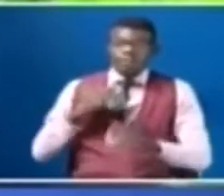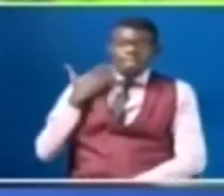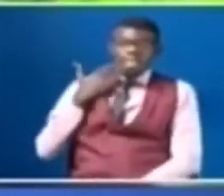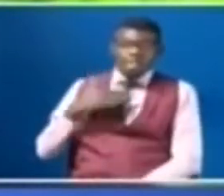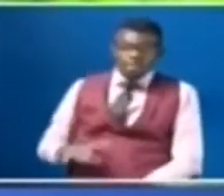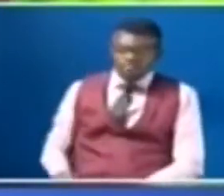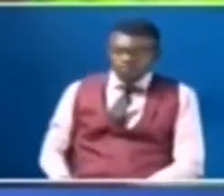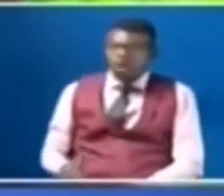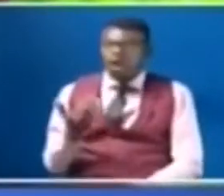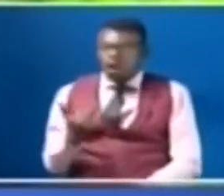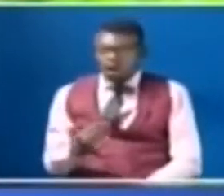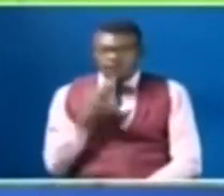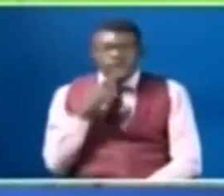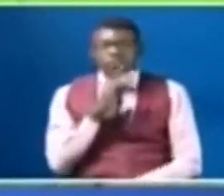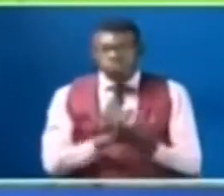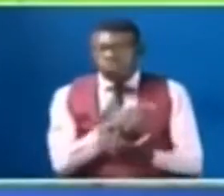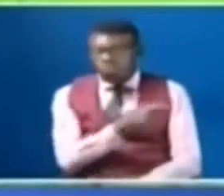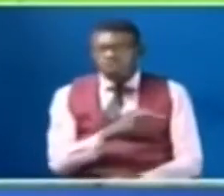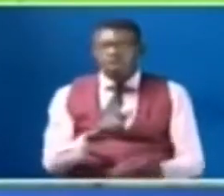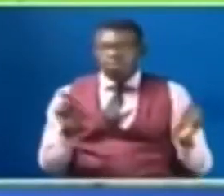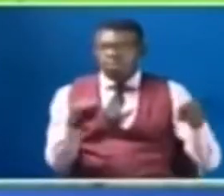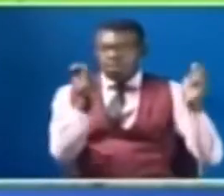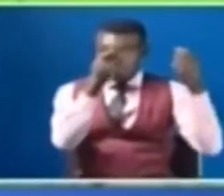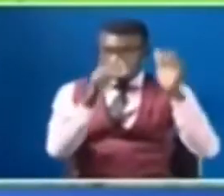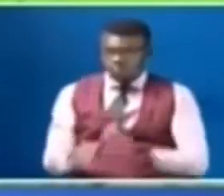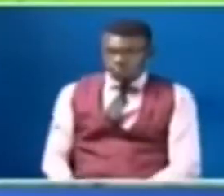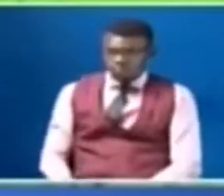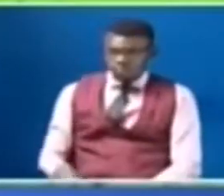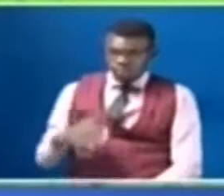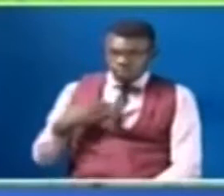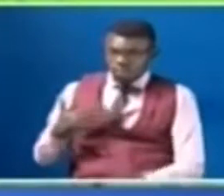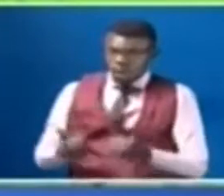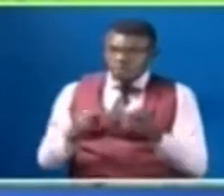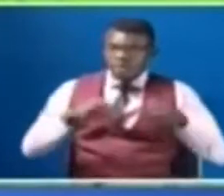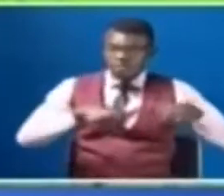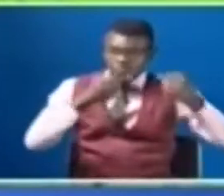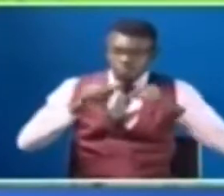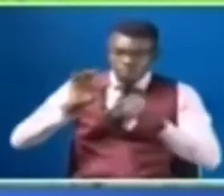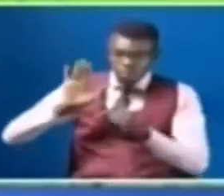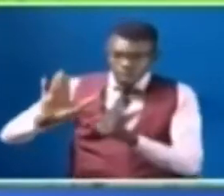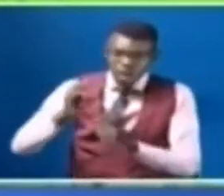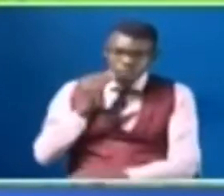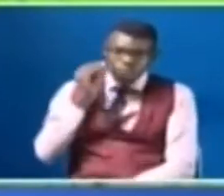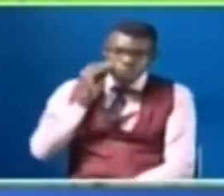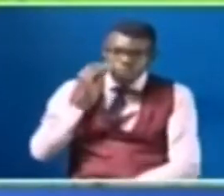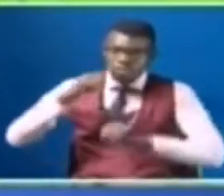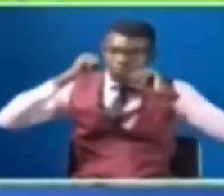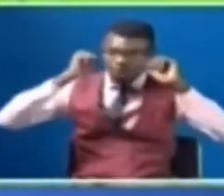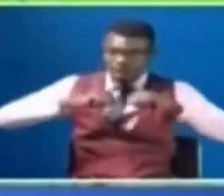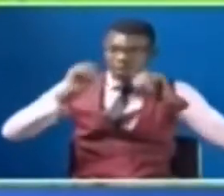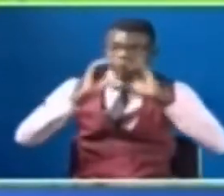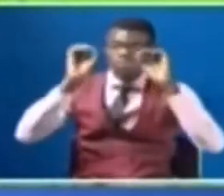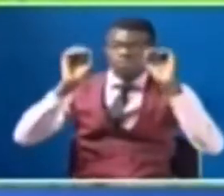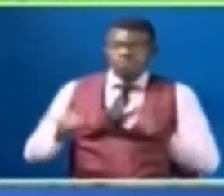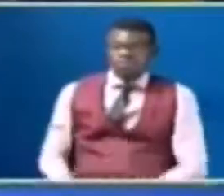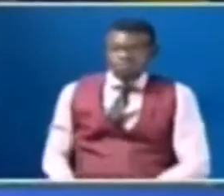baba wewe hutaki maendeleo, wewe ni mchawi. Ni watu ambao wameteta majumbani, hawasikizani. Mtu ambaye anaingilia